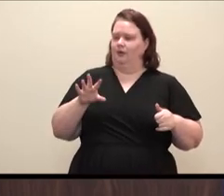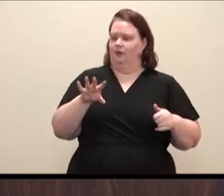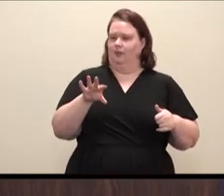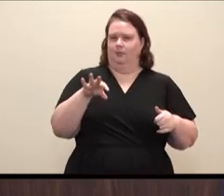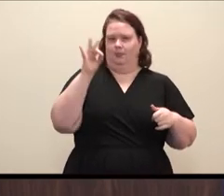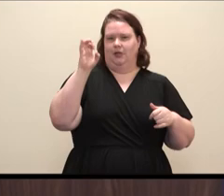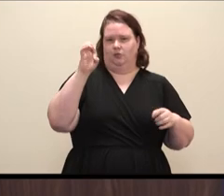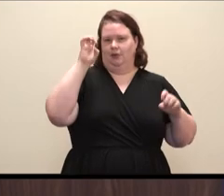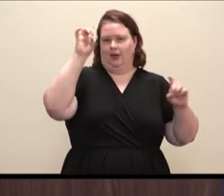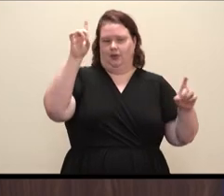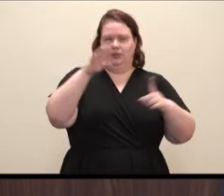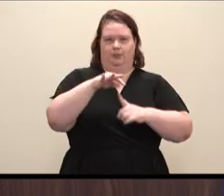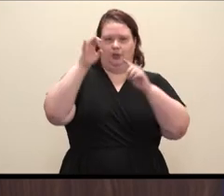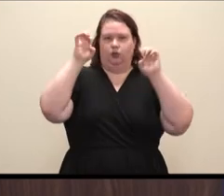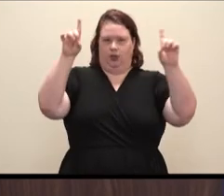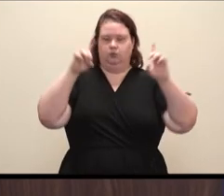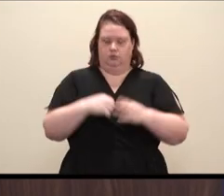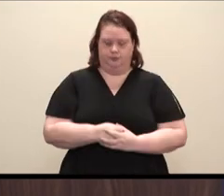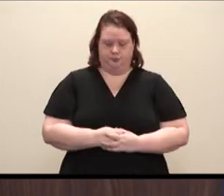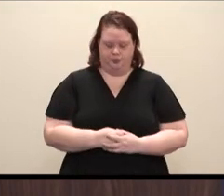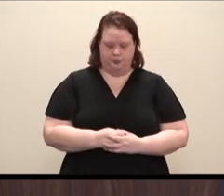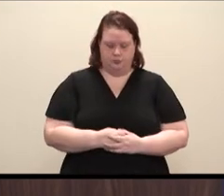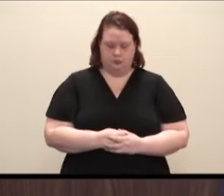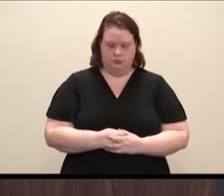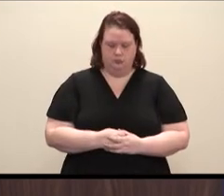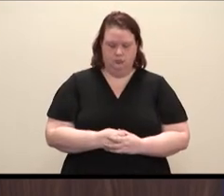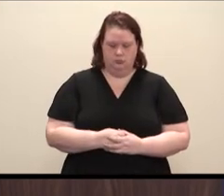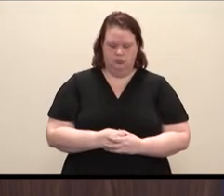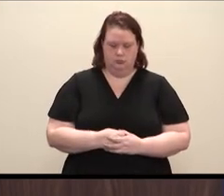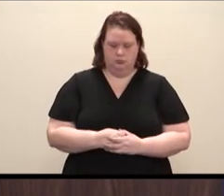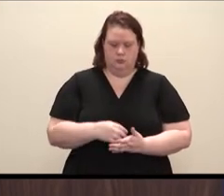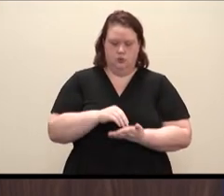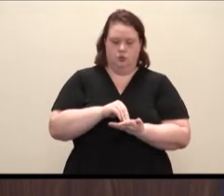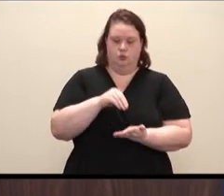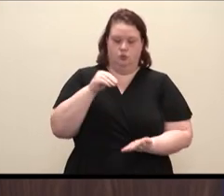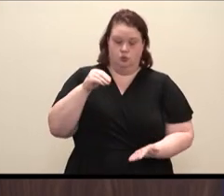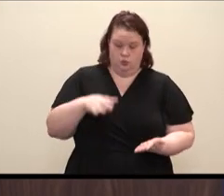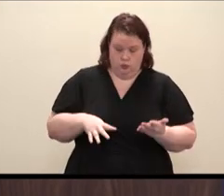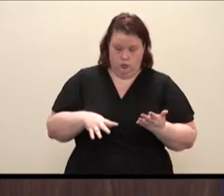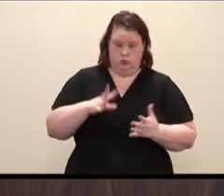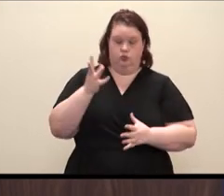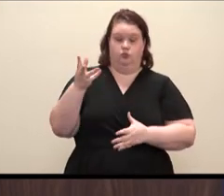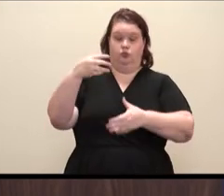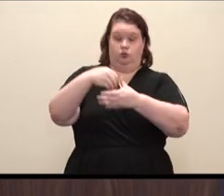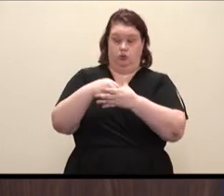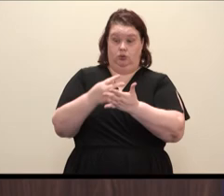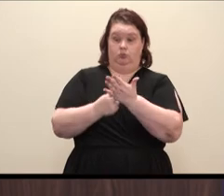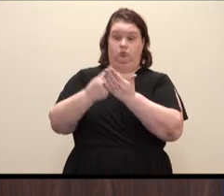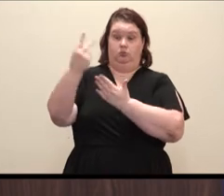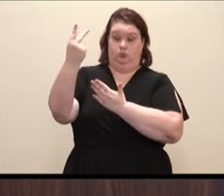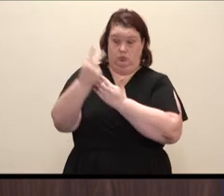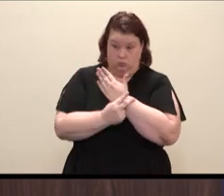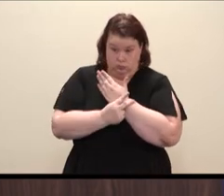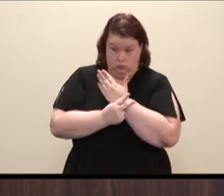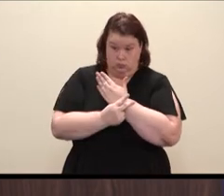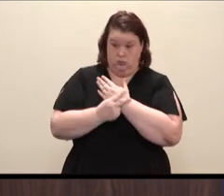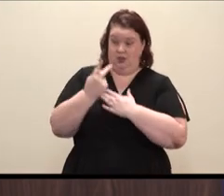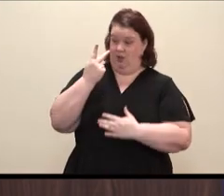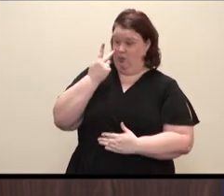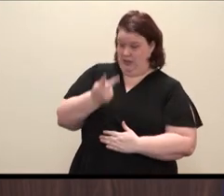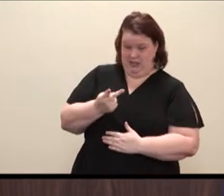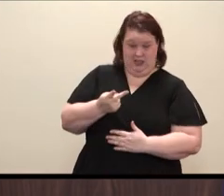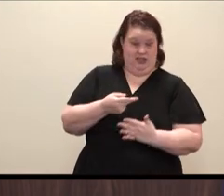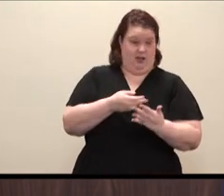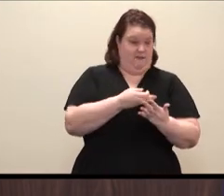who are receiving or who are in programs and we do see that they're failing or they have absences or, you